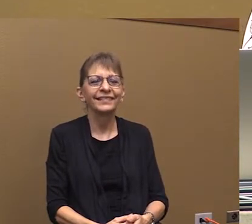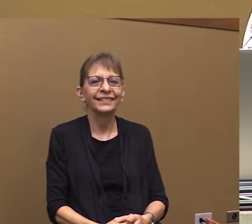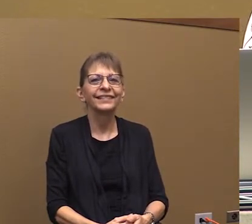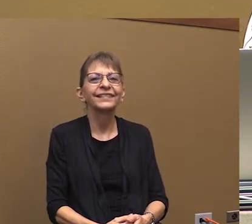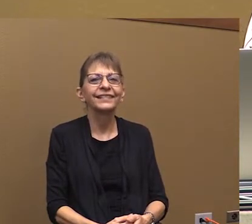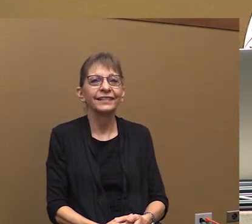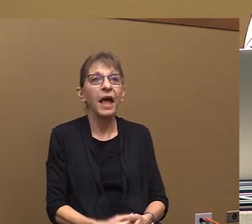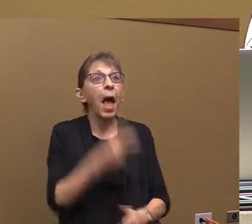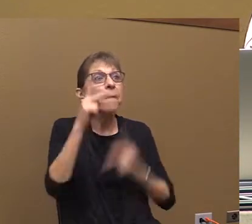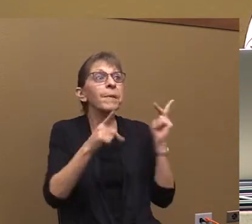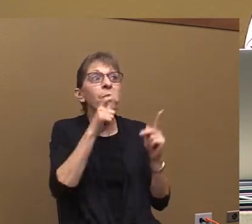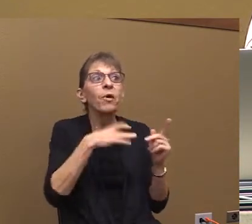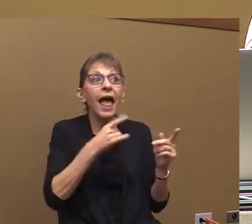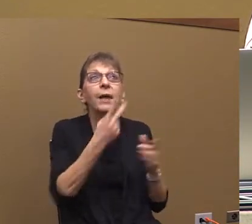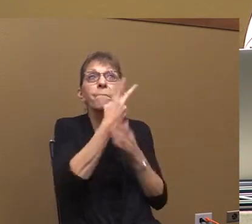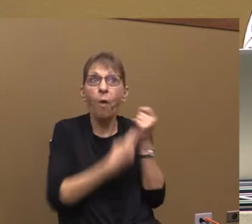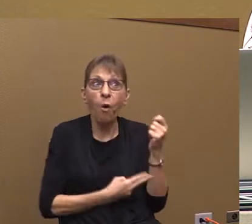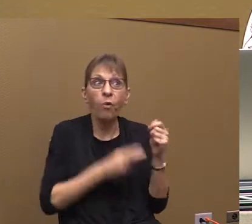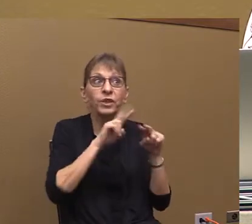Salty better than sweet.